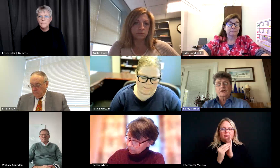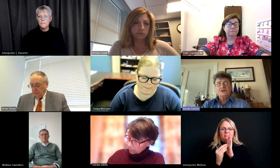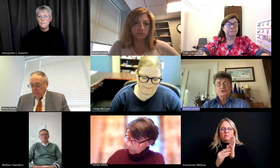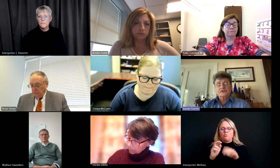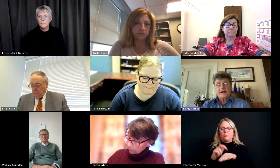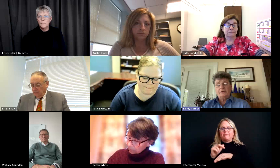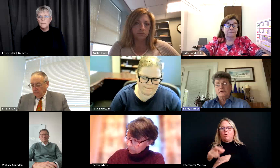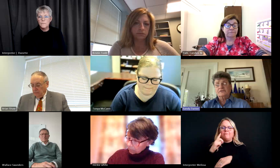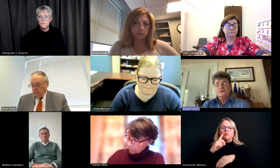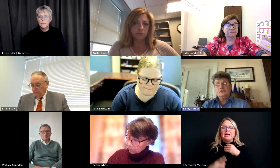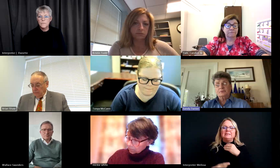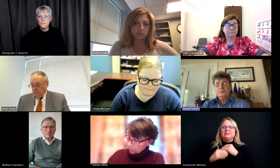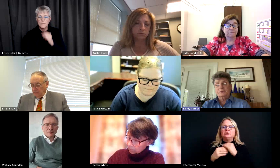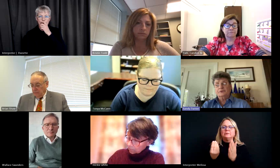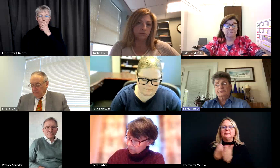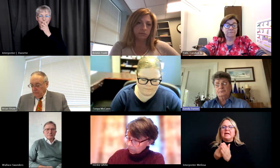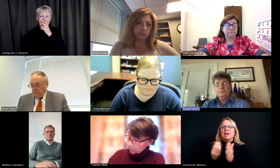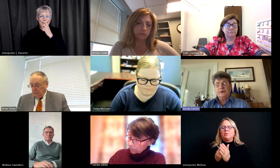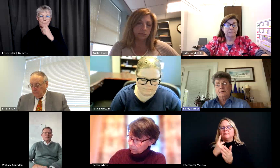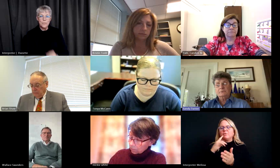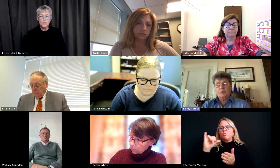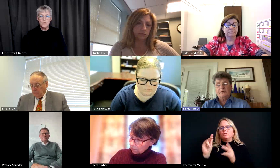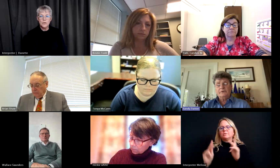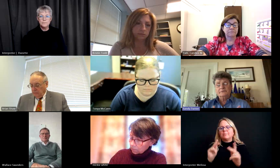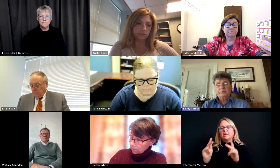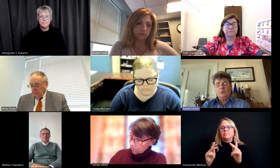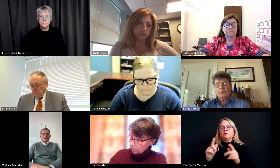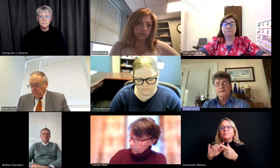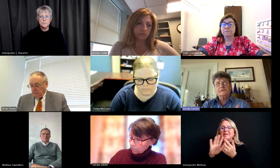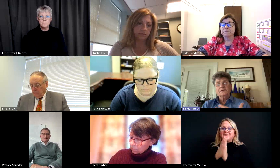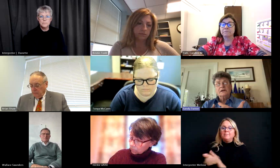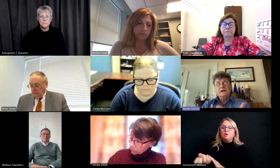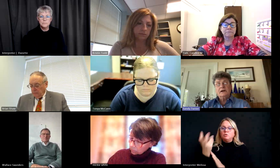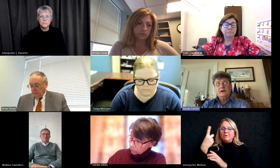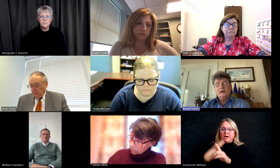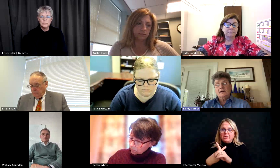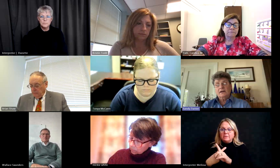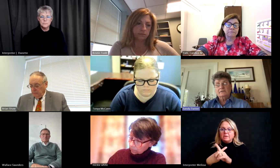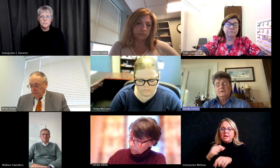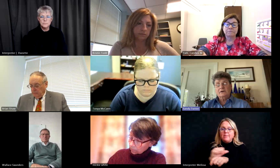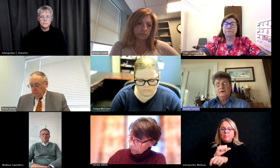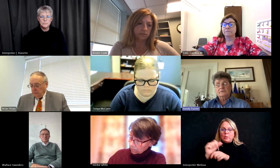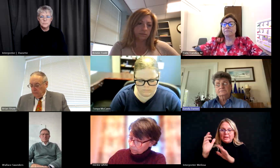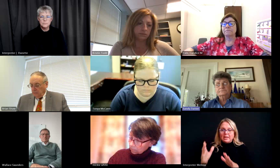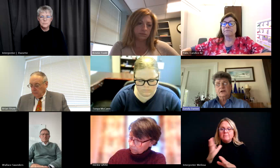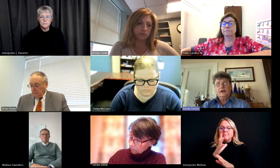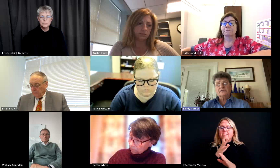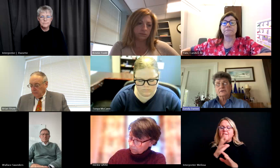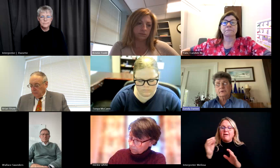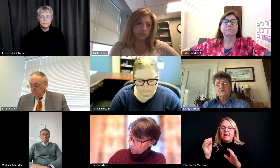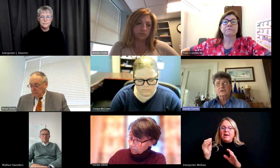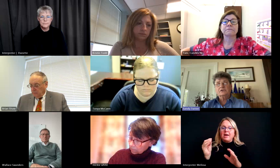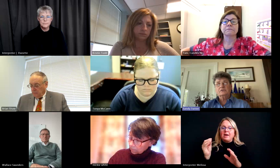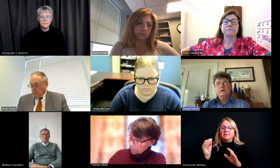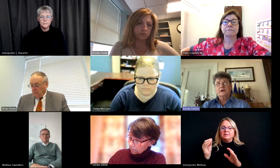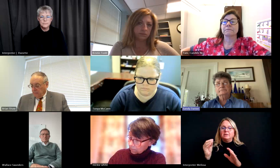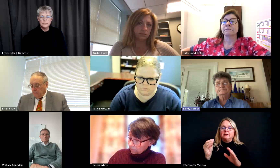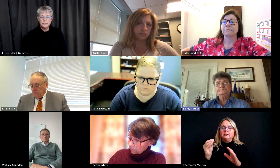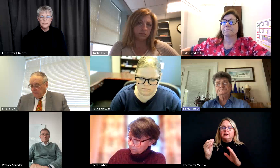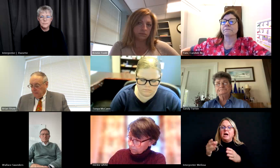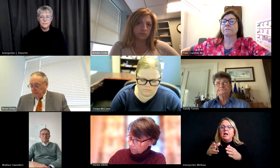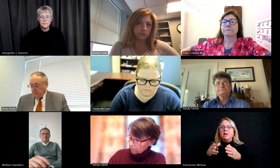referral for additional salaries for those people to become 12-month employees and allot us the budget to